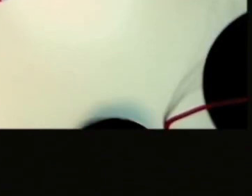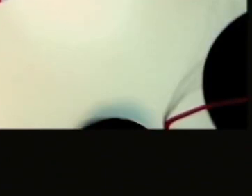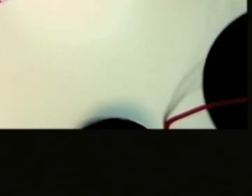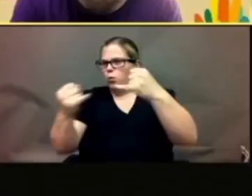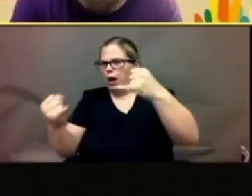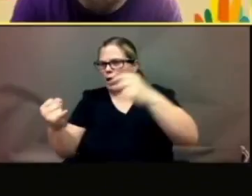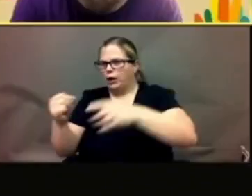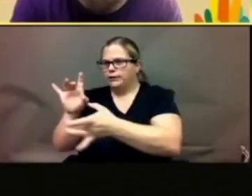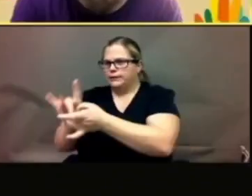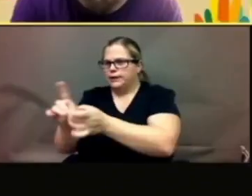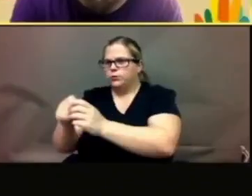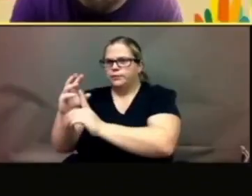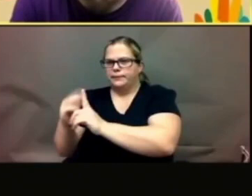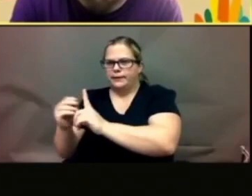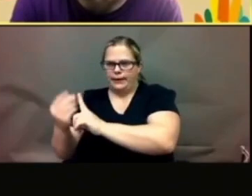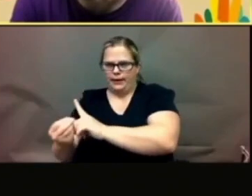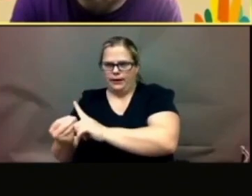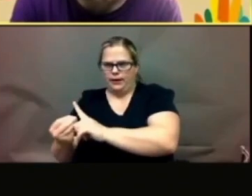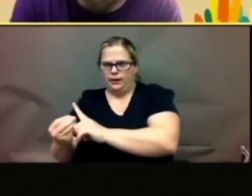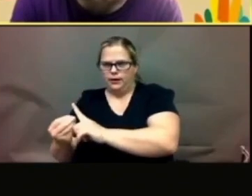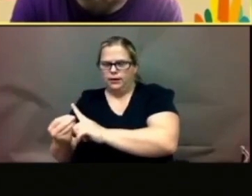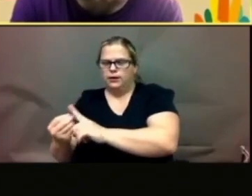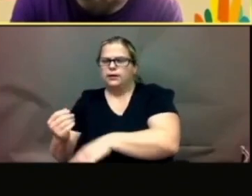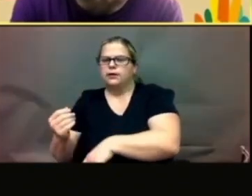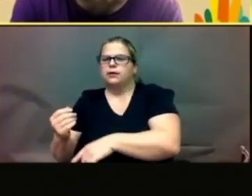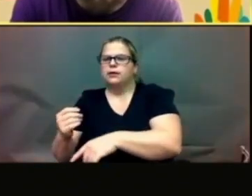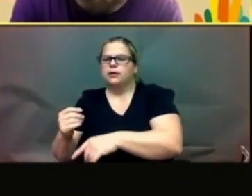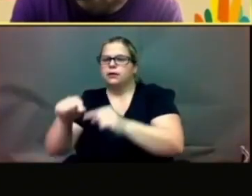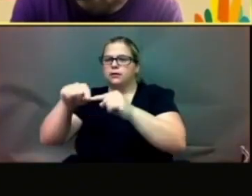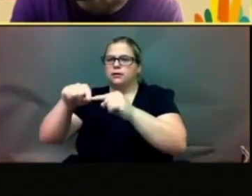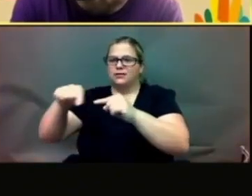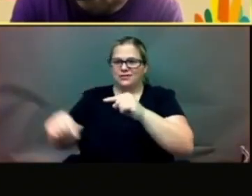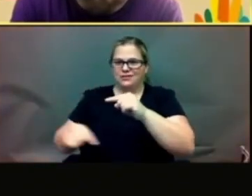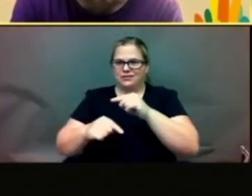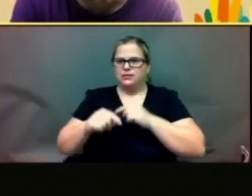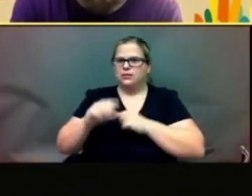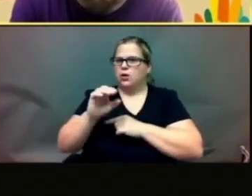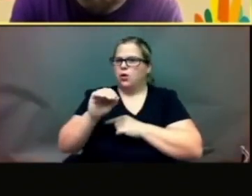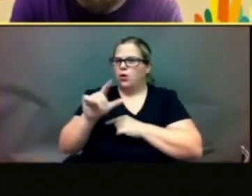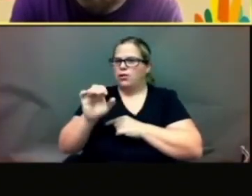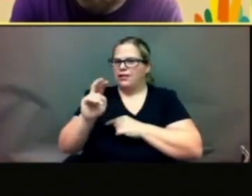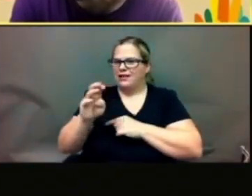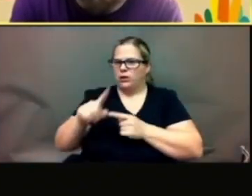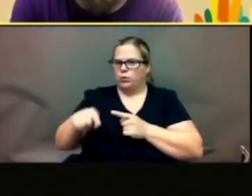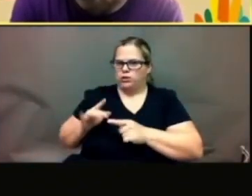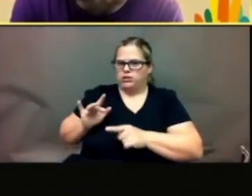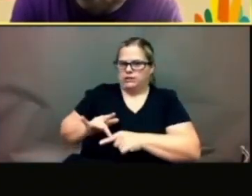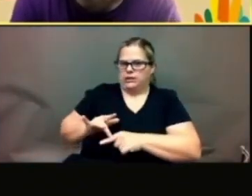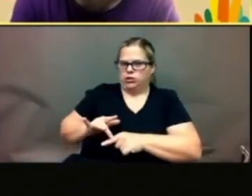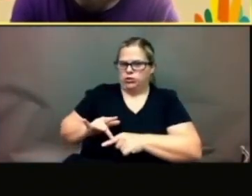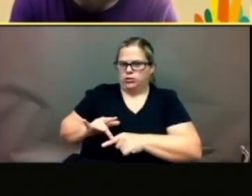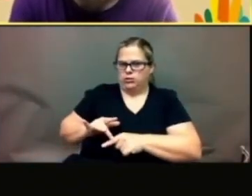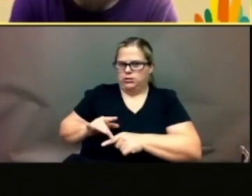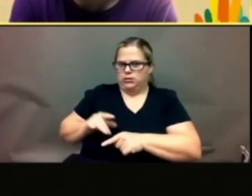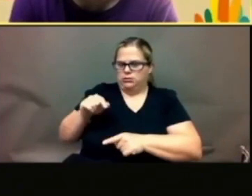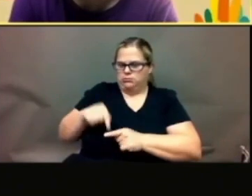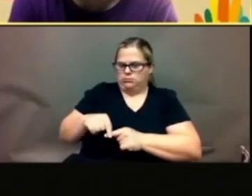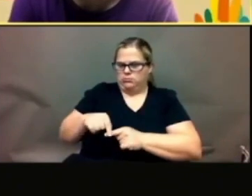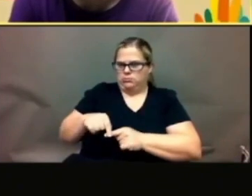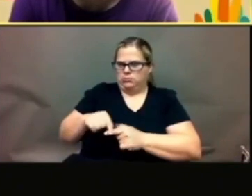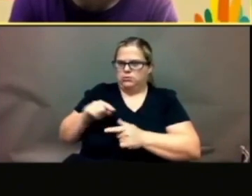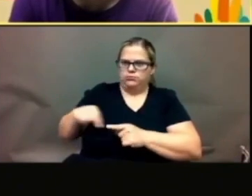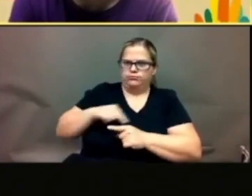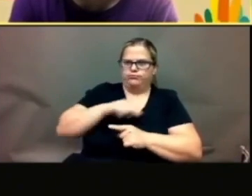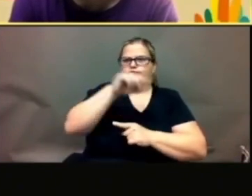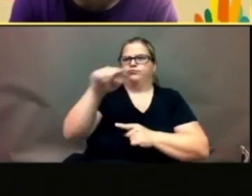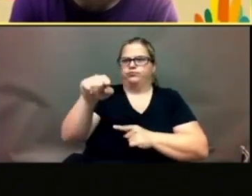banana, and then across Colleen when she touches it, back to the Makey Makey. So it's a loop